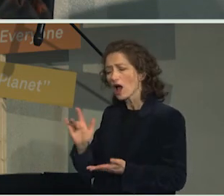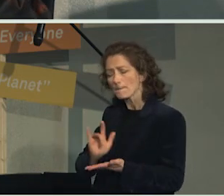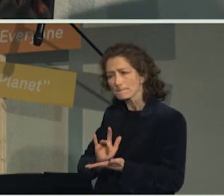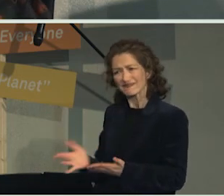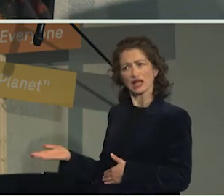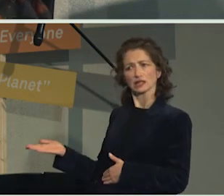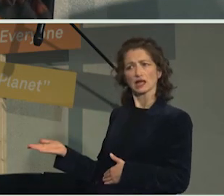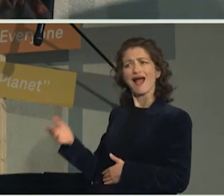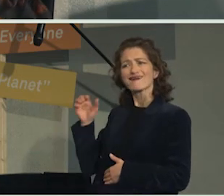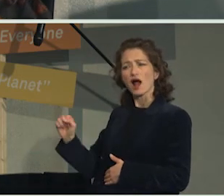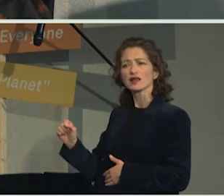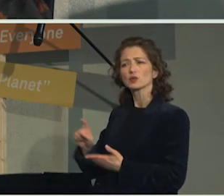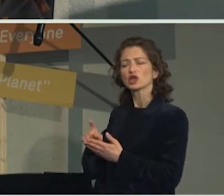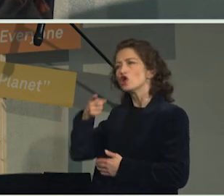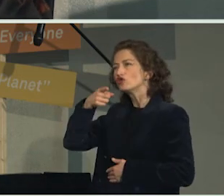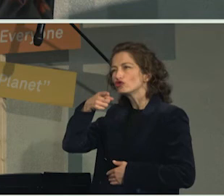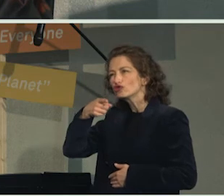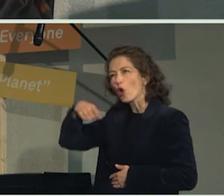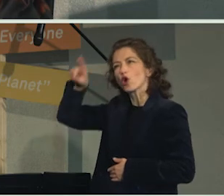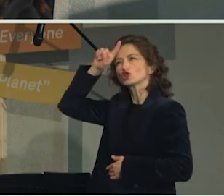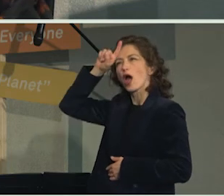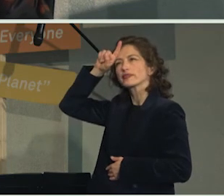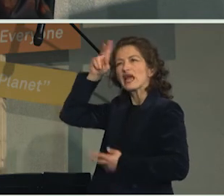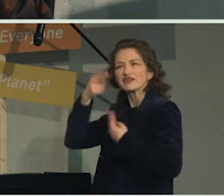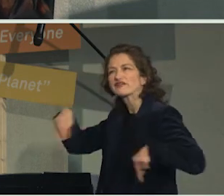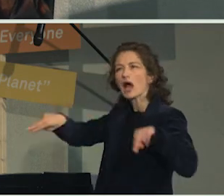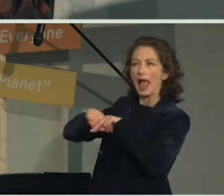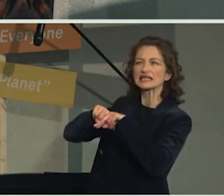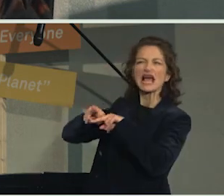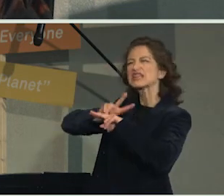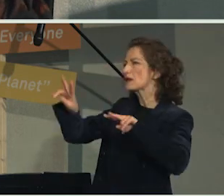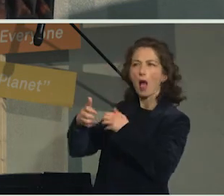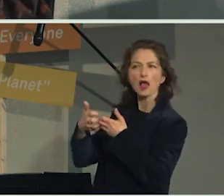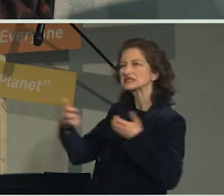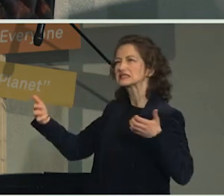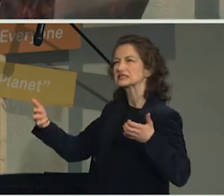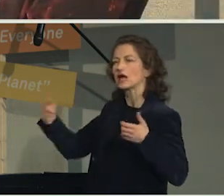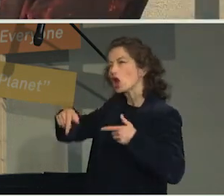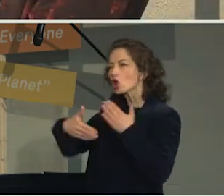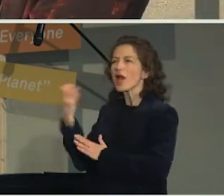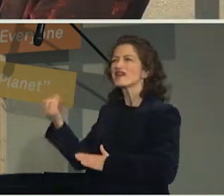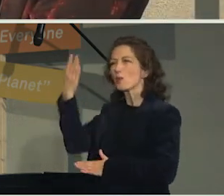for Germany reunited, never divided, as a new phenomena.